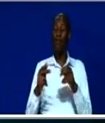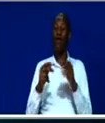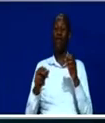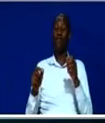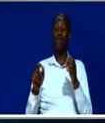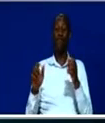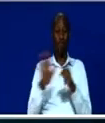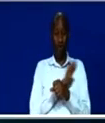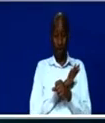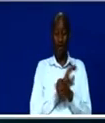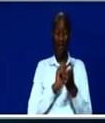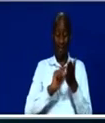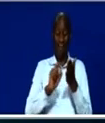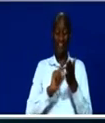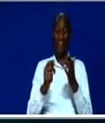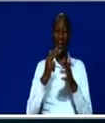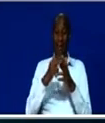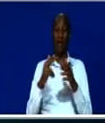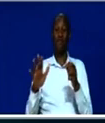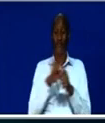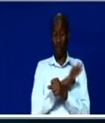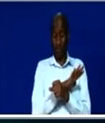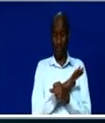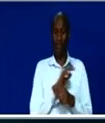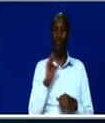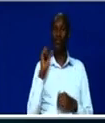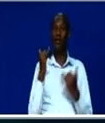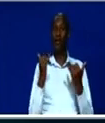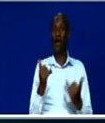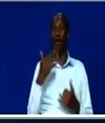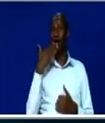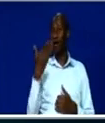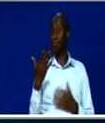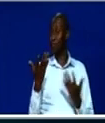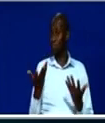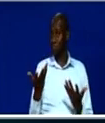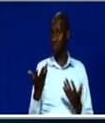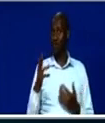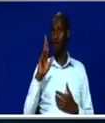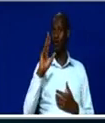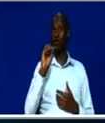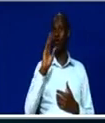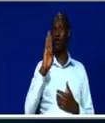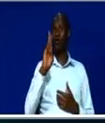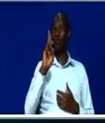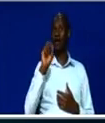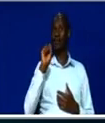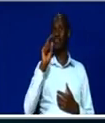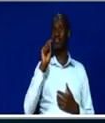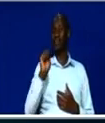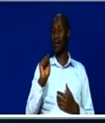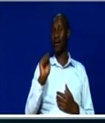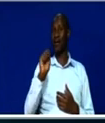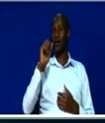full. Make sure that you write the name in full. Now, the answer to this question is Robusta coffee.